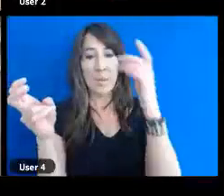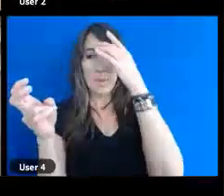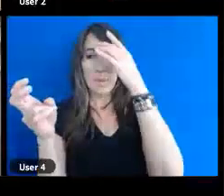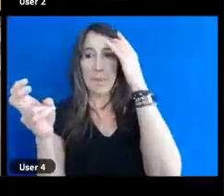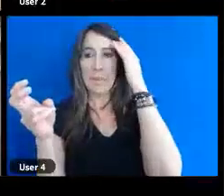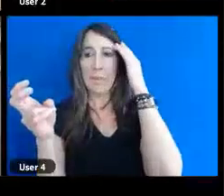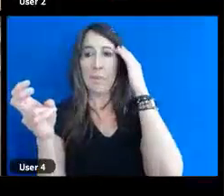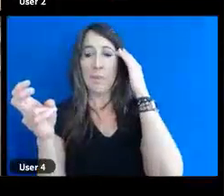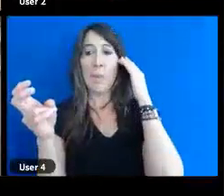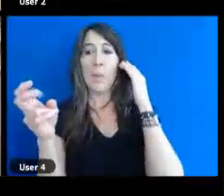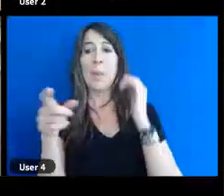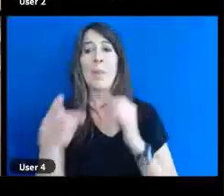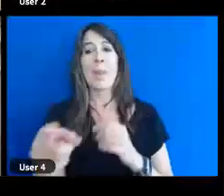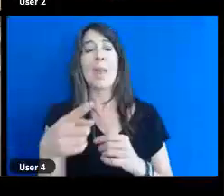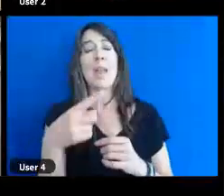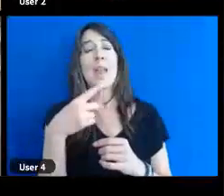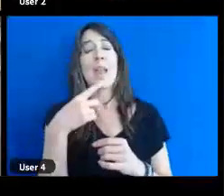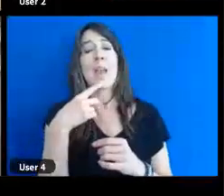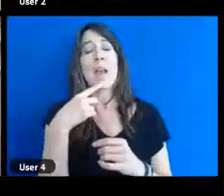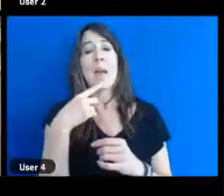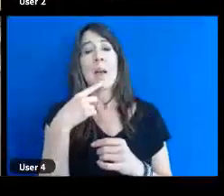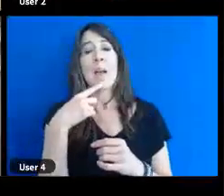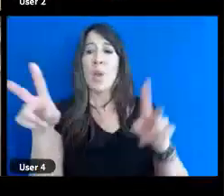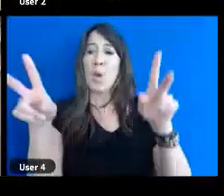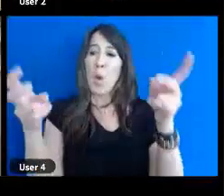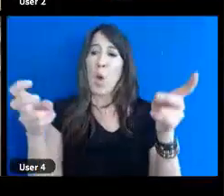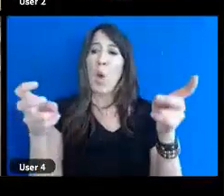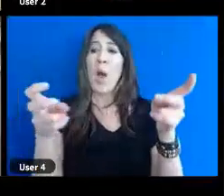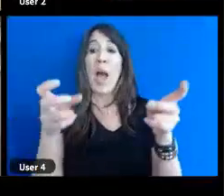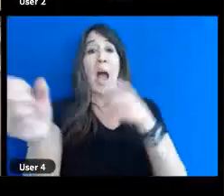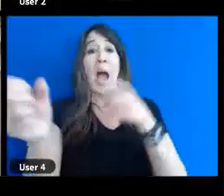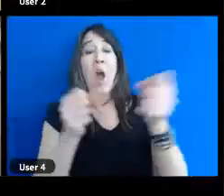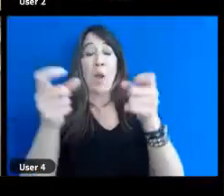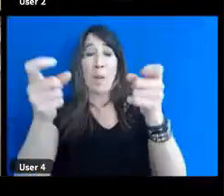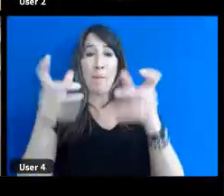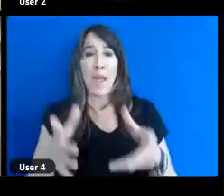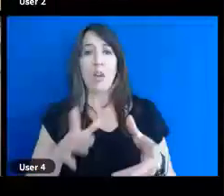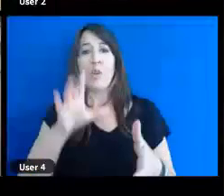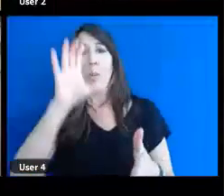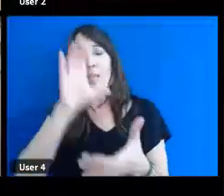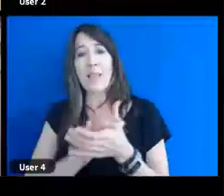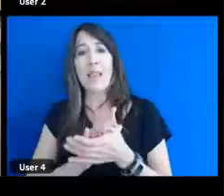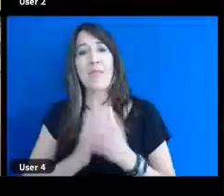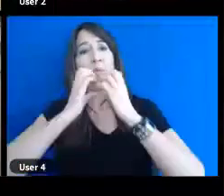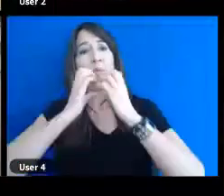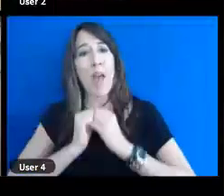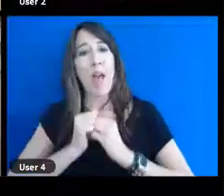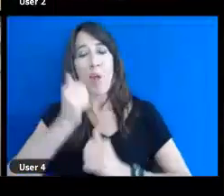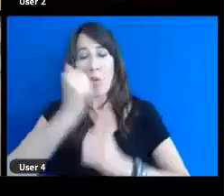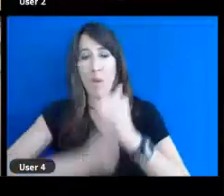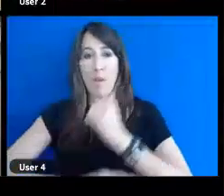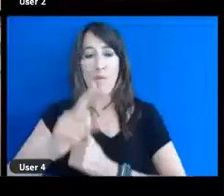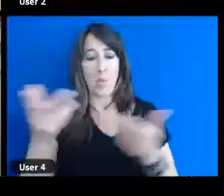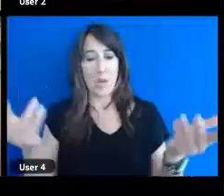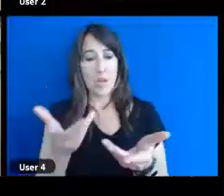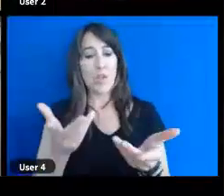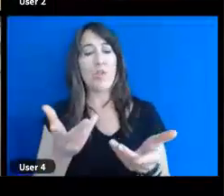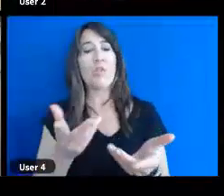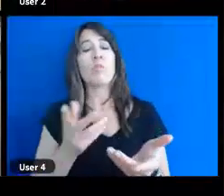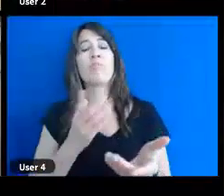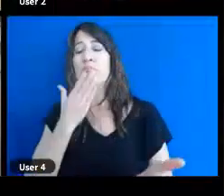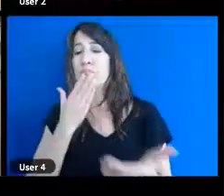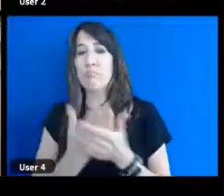I love this quote from an employer we spoke with, and the employer quote is hiring managers who believe